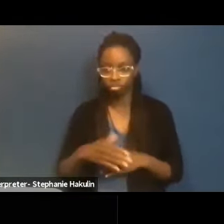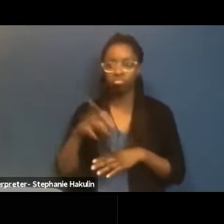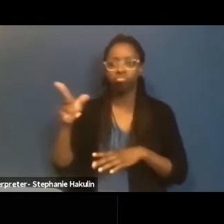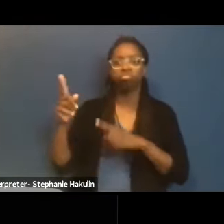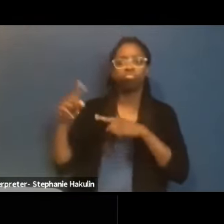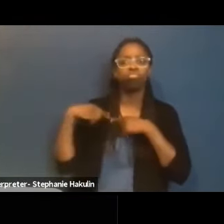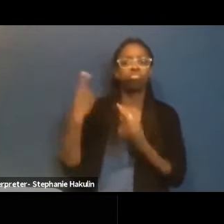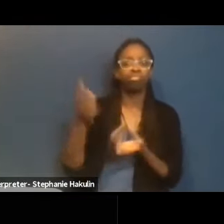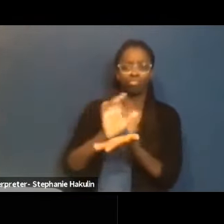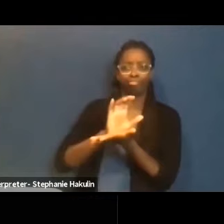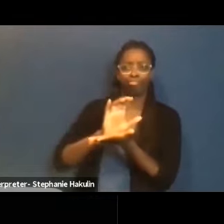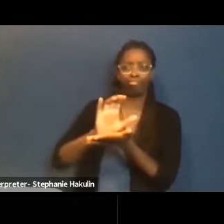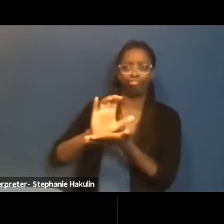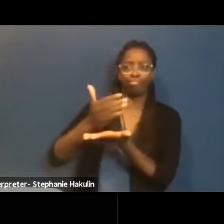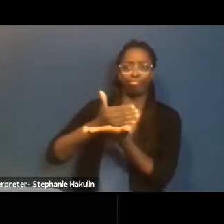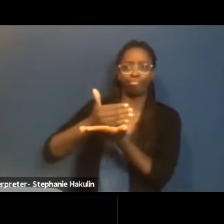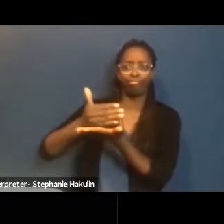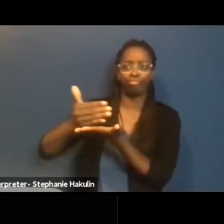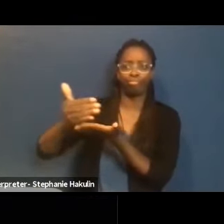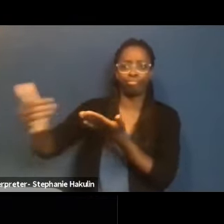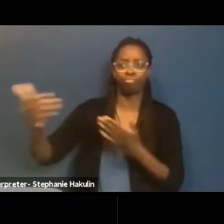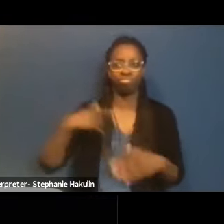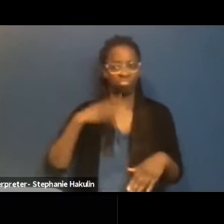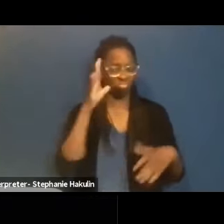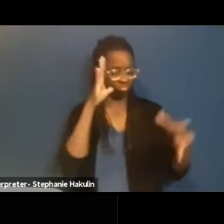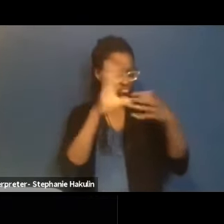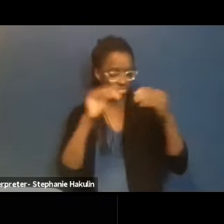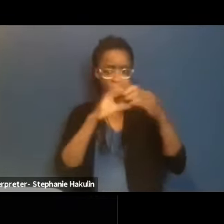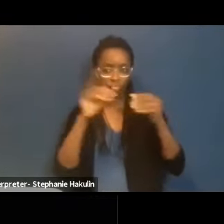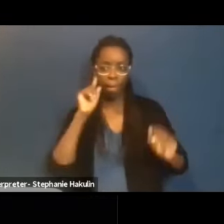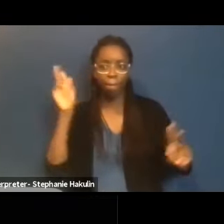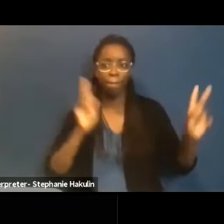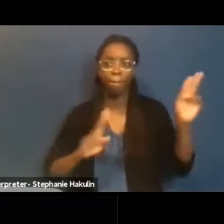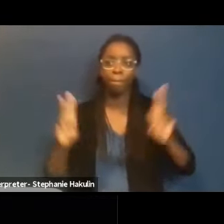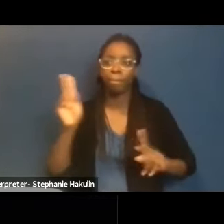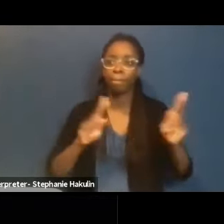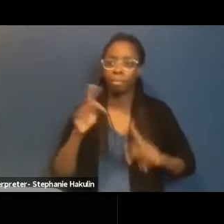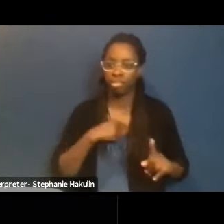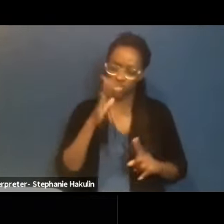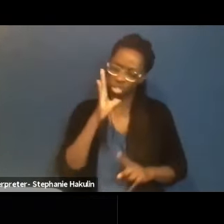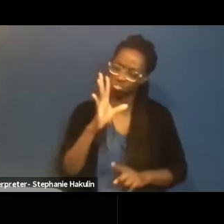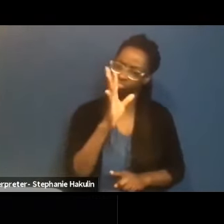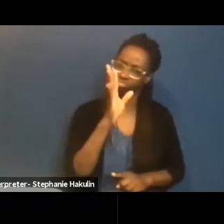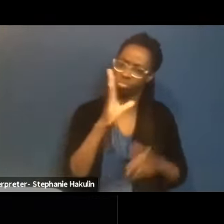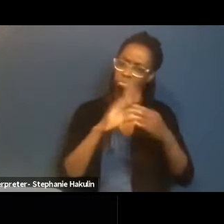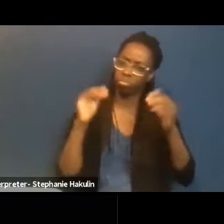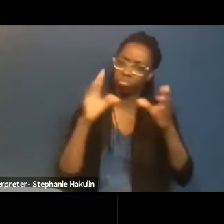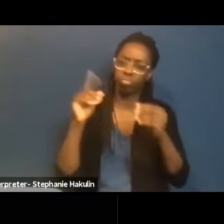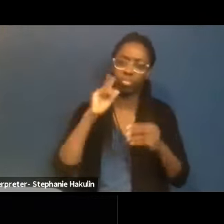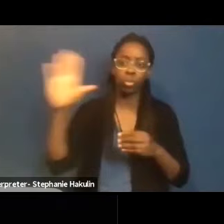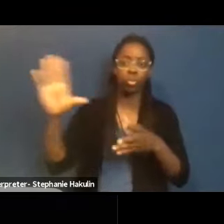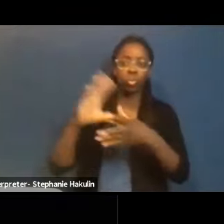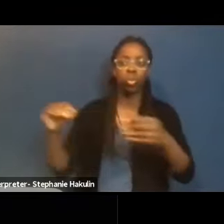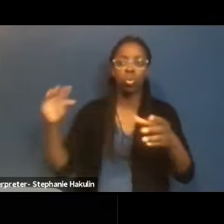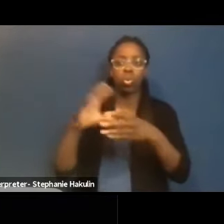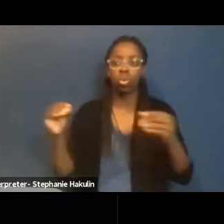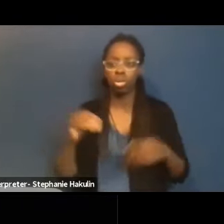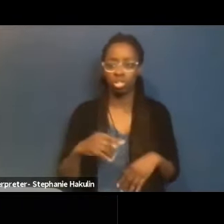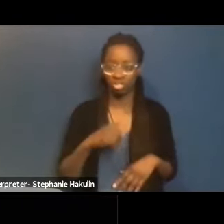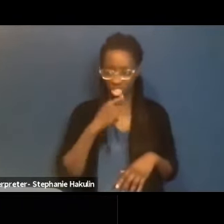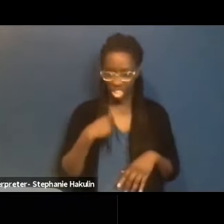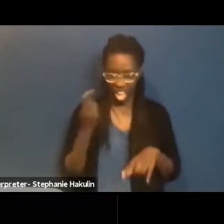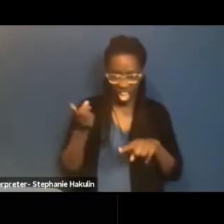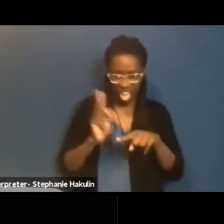be the voice for the voiceless and utter their story until my breath runs out, because I refuse to let another story of Black women fade